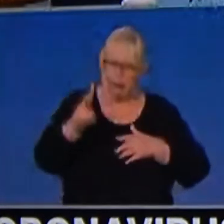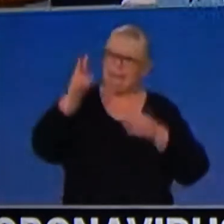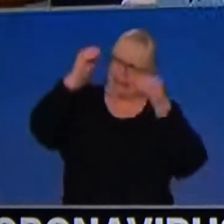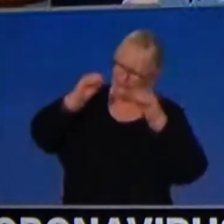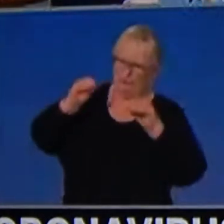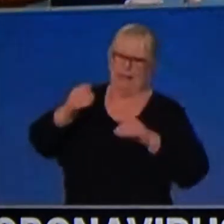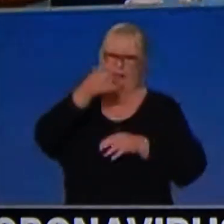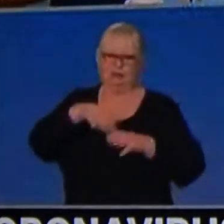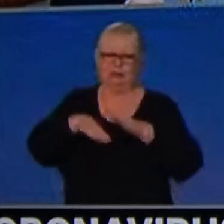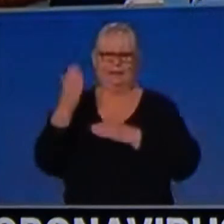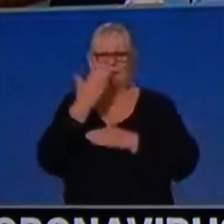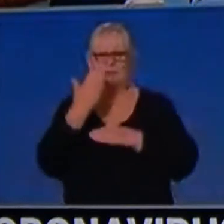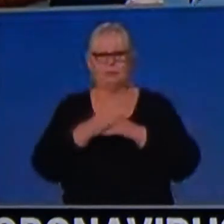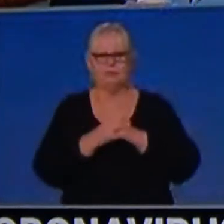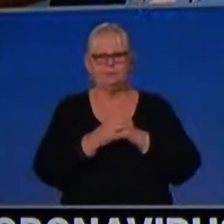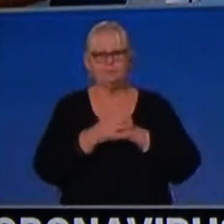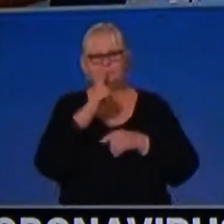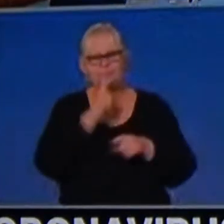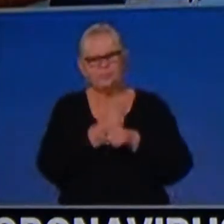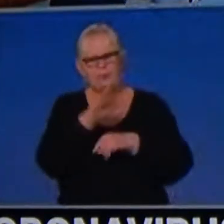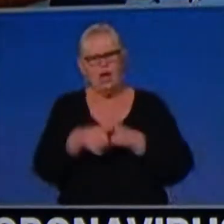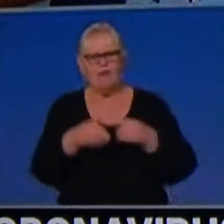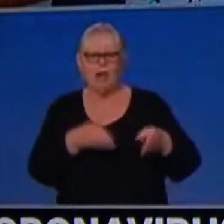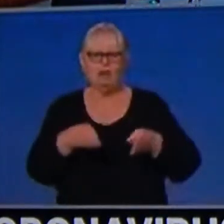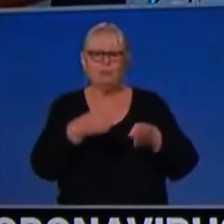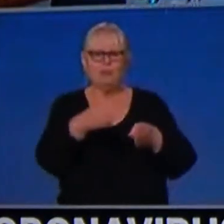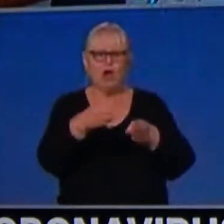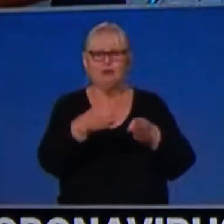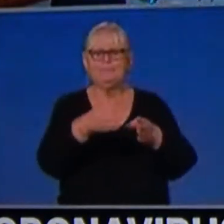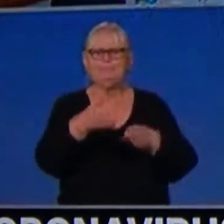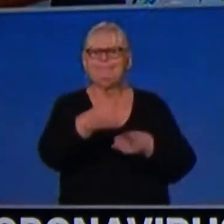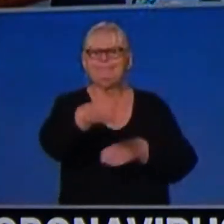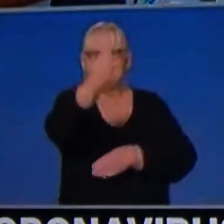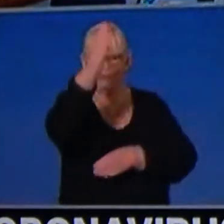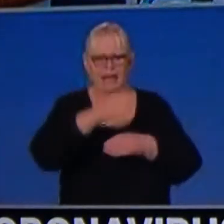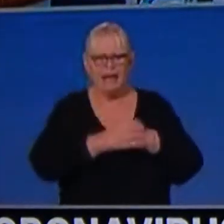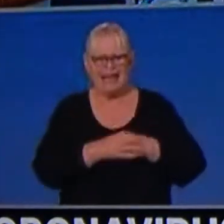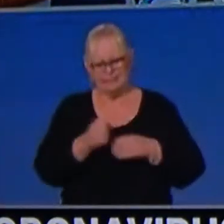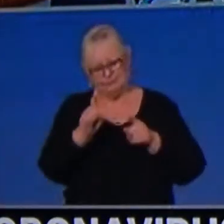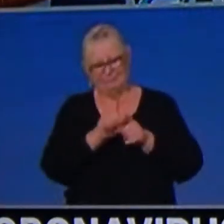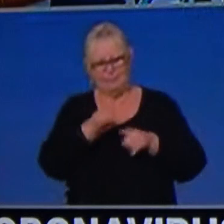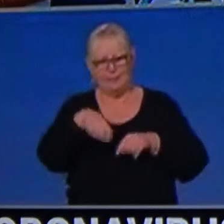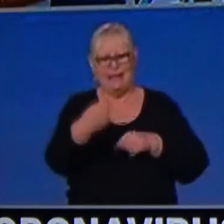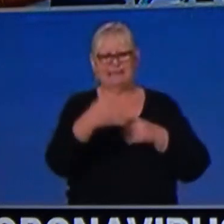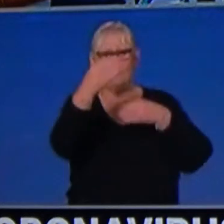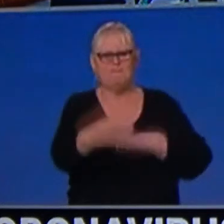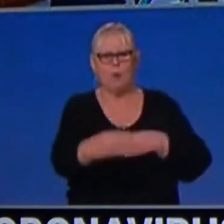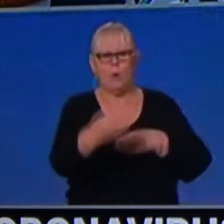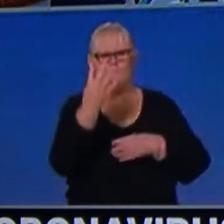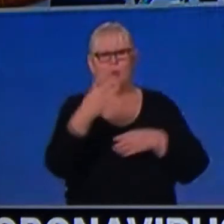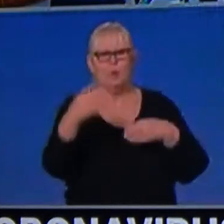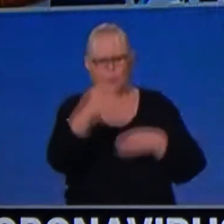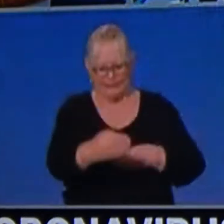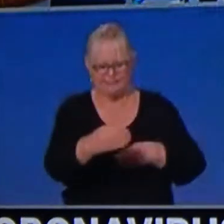Yeah. Prime Minister, you mentioned the road out, no decision for another 4 weeks as to when those restrictions might be eased. You set a